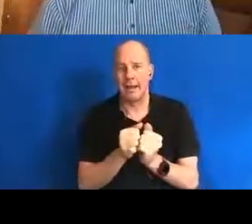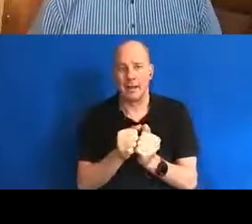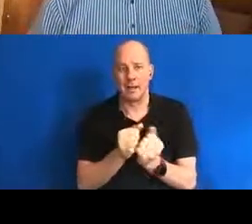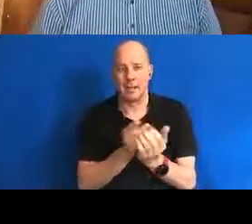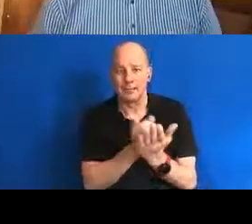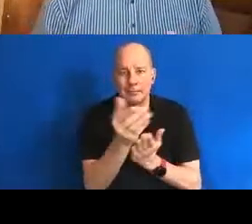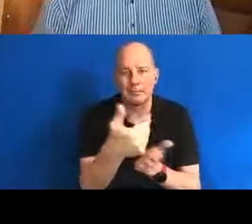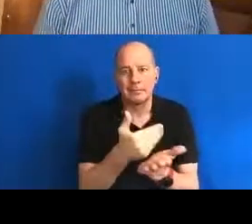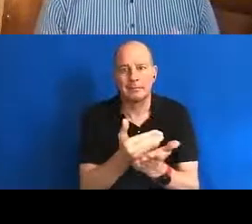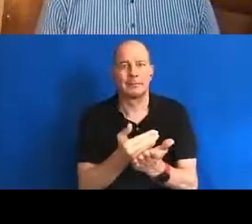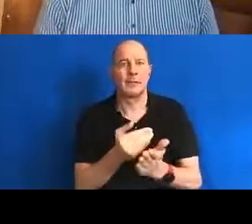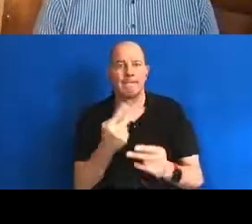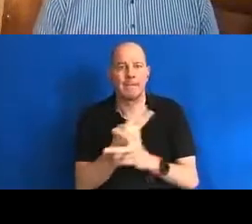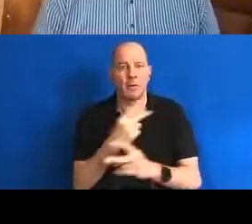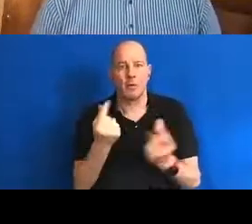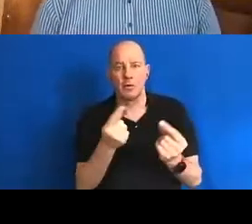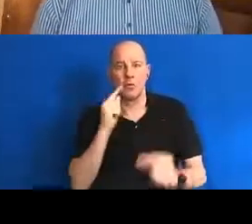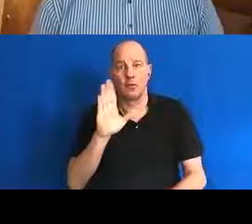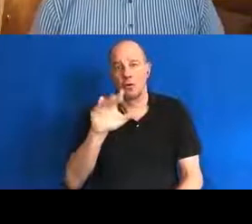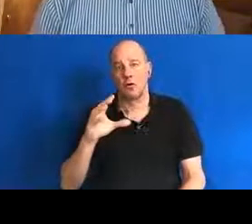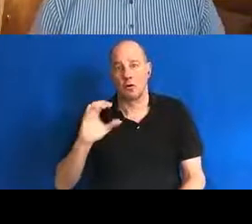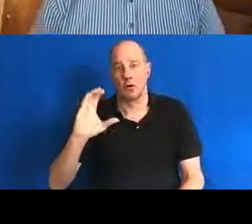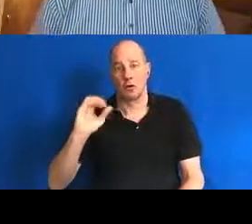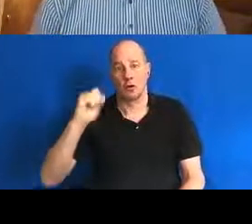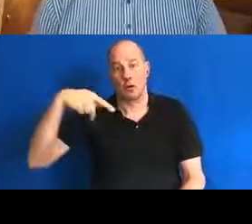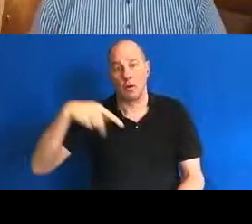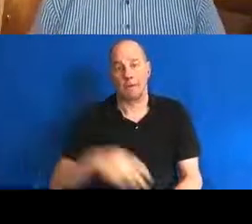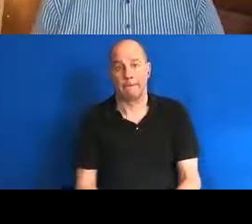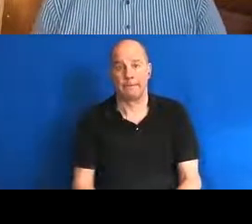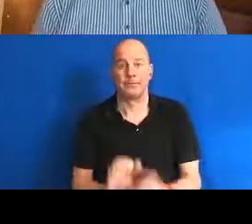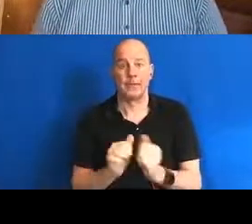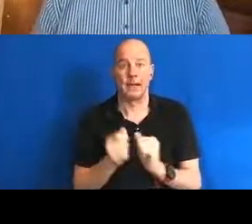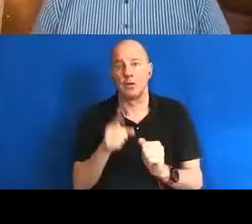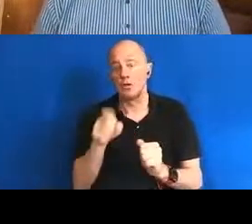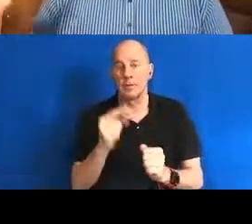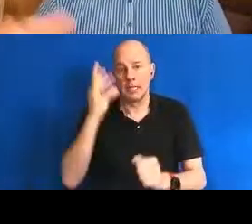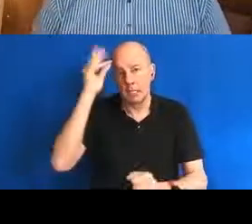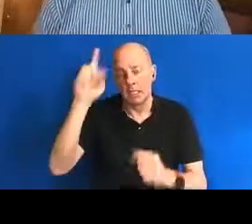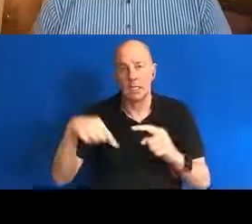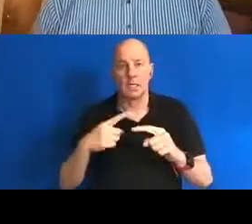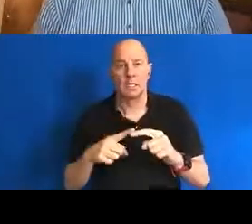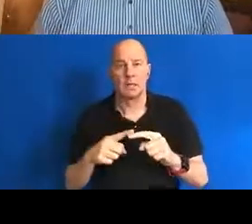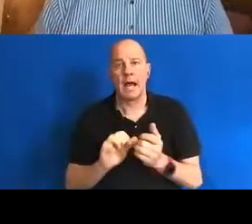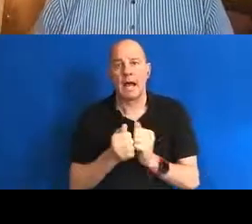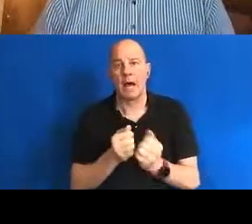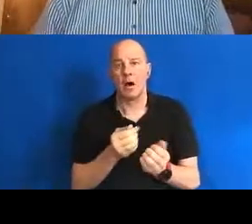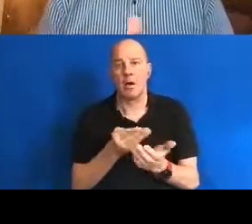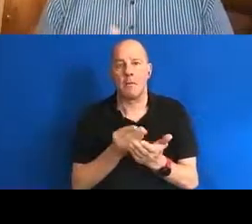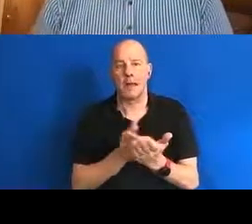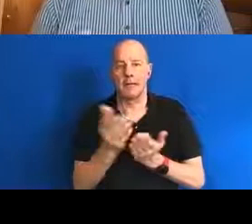your cooperative or cooperative you might be working with, how they should be thinking about how money flows through their cooperative.